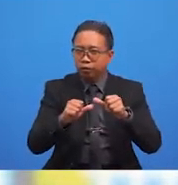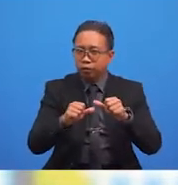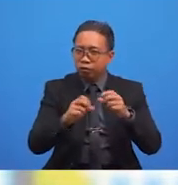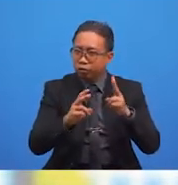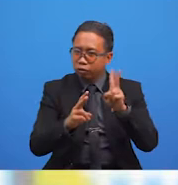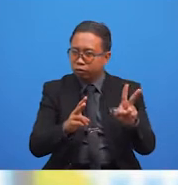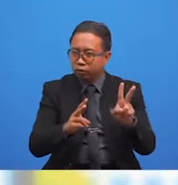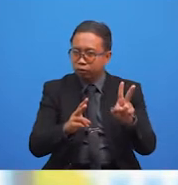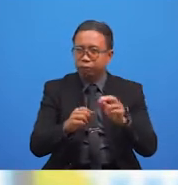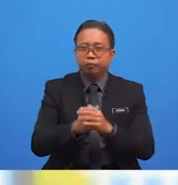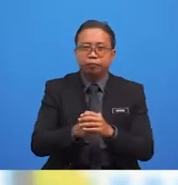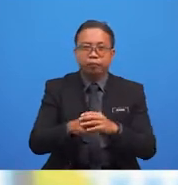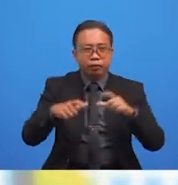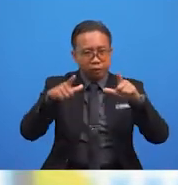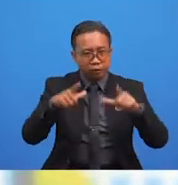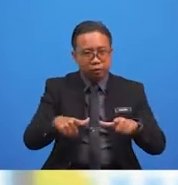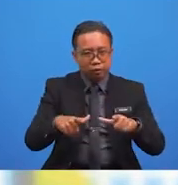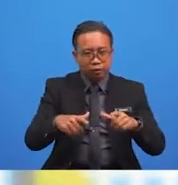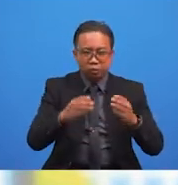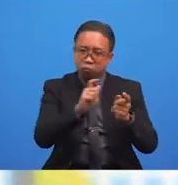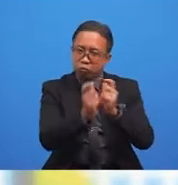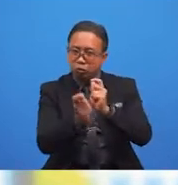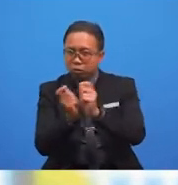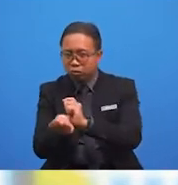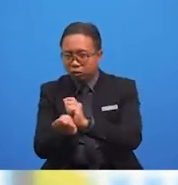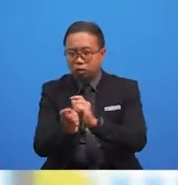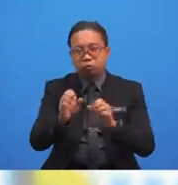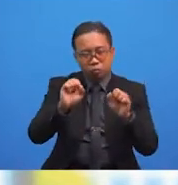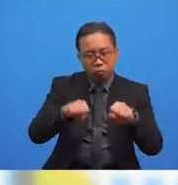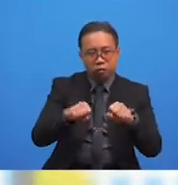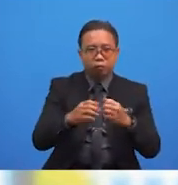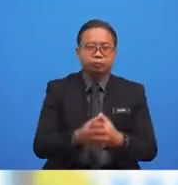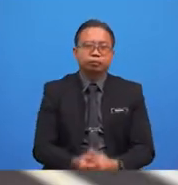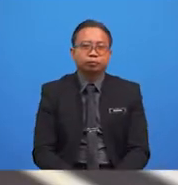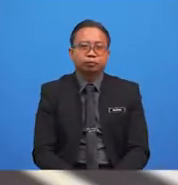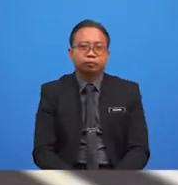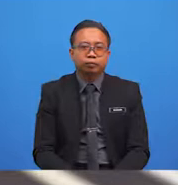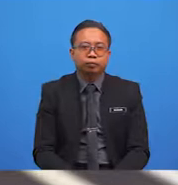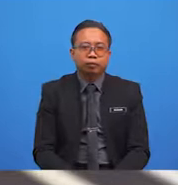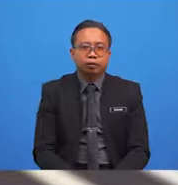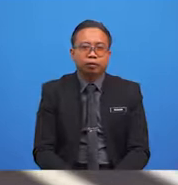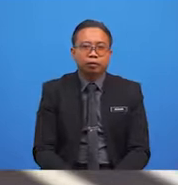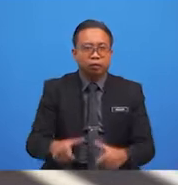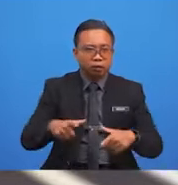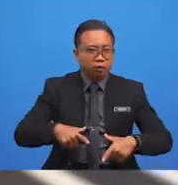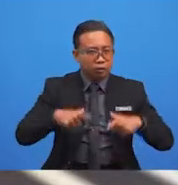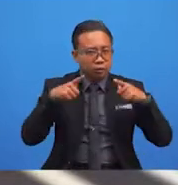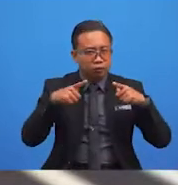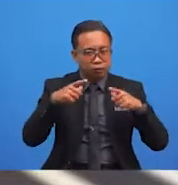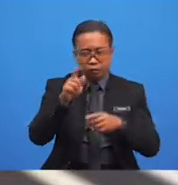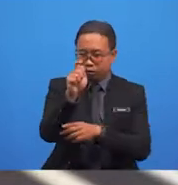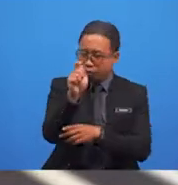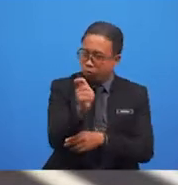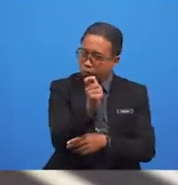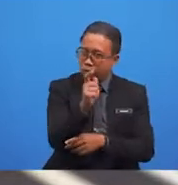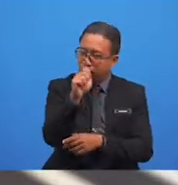second, or we can put the result first and the action second. We leave out the comma in the middle